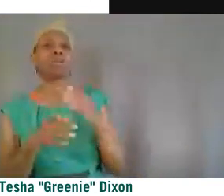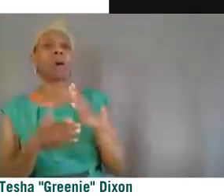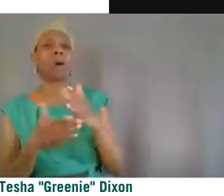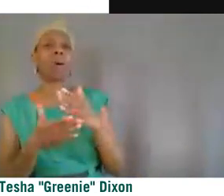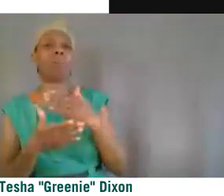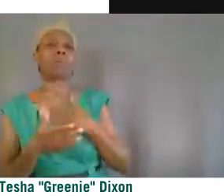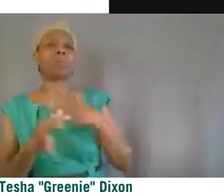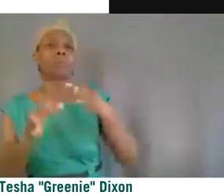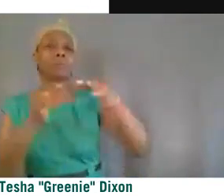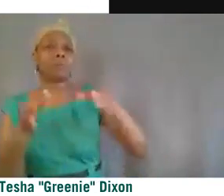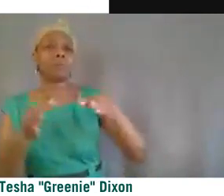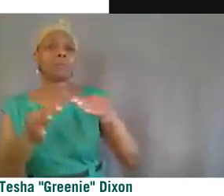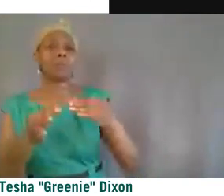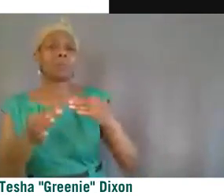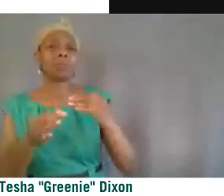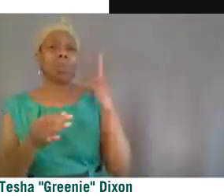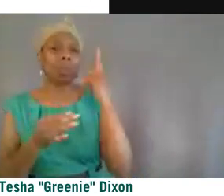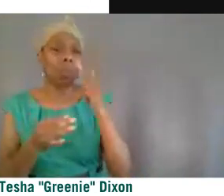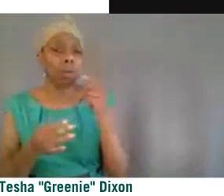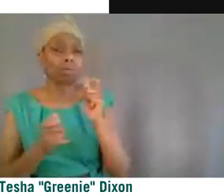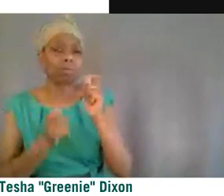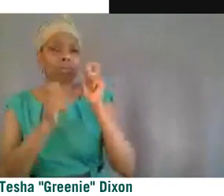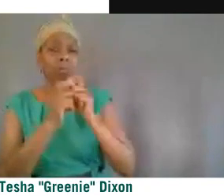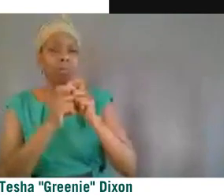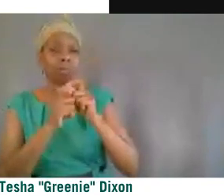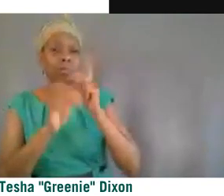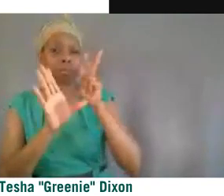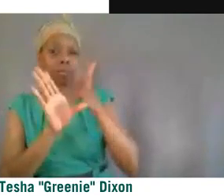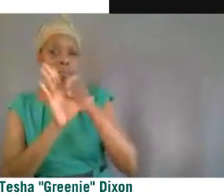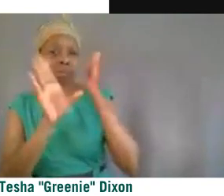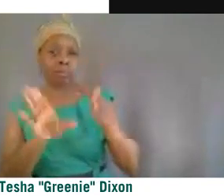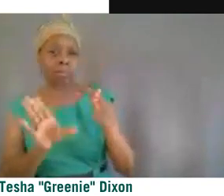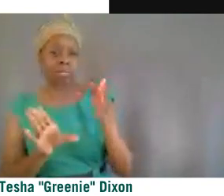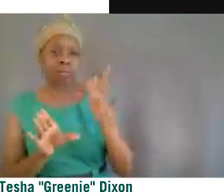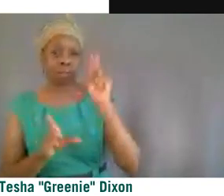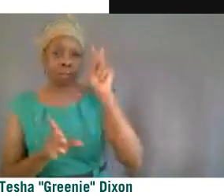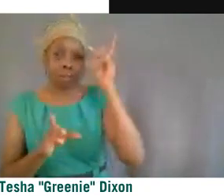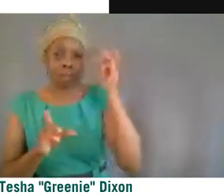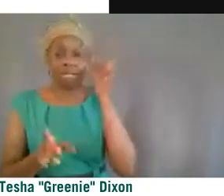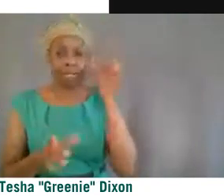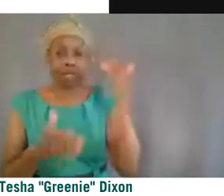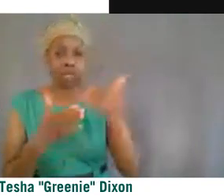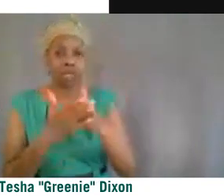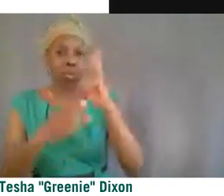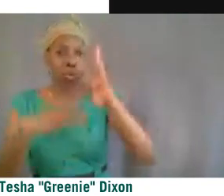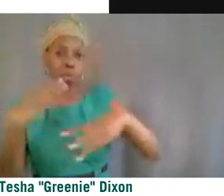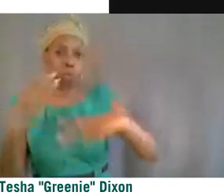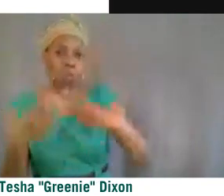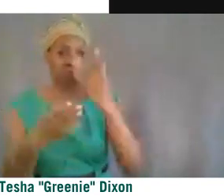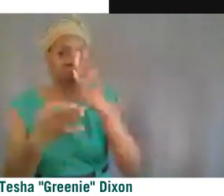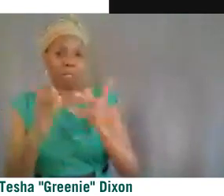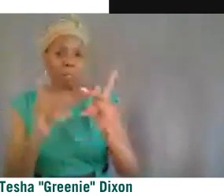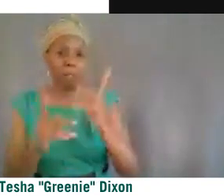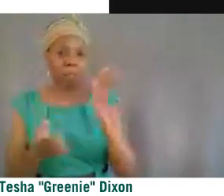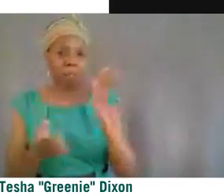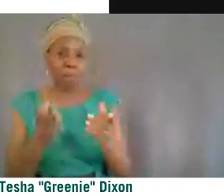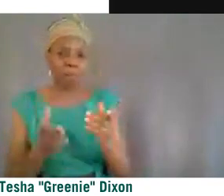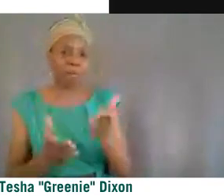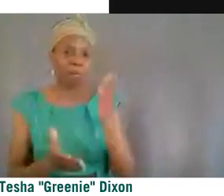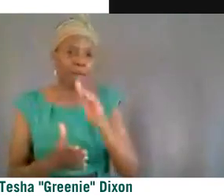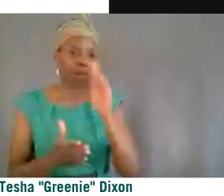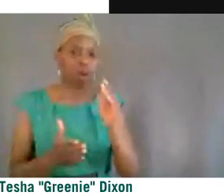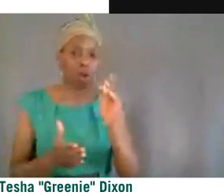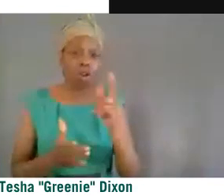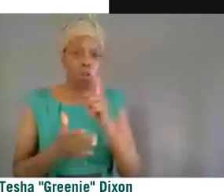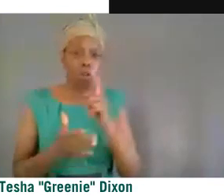sometimes if this is a new sort of world to a lot of people, they may not have even heard of what a physiatrist does, or even,